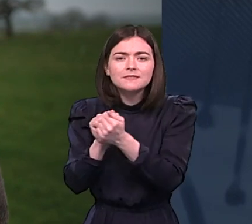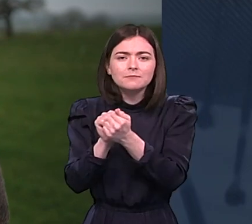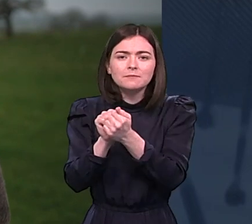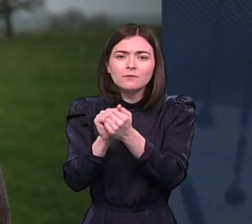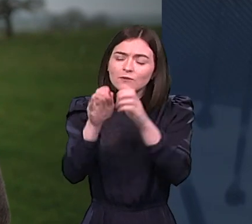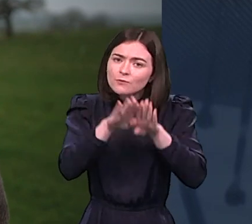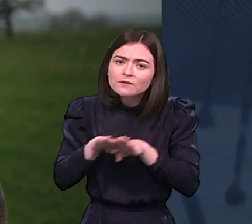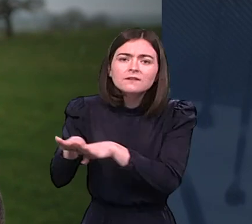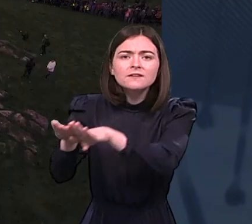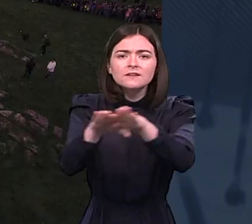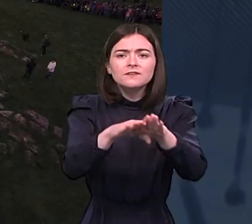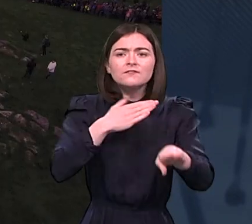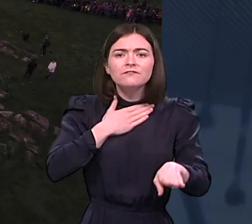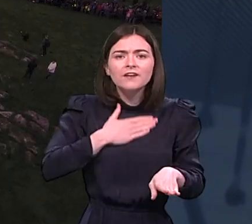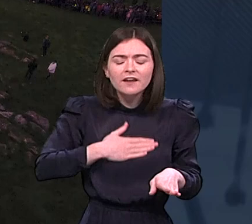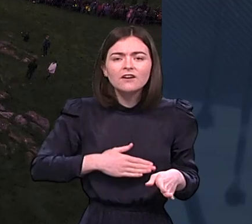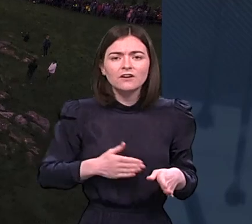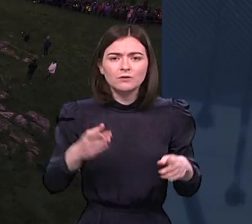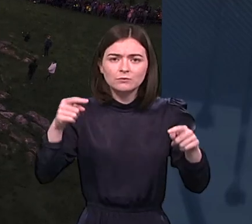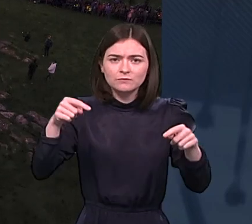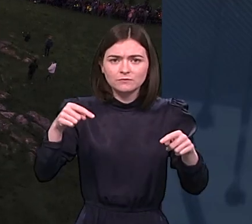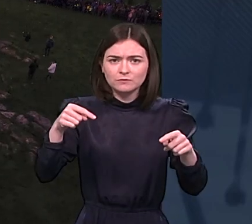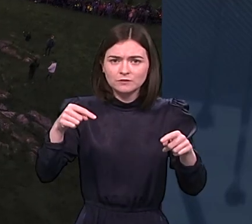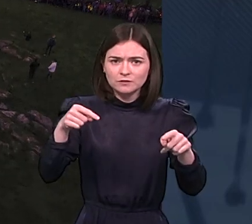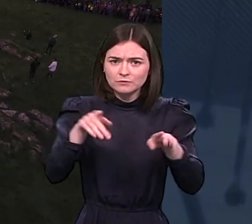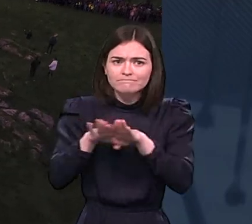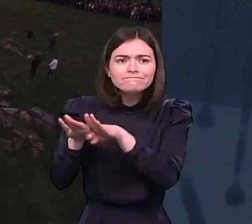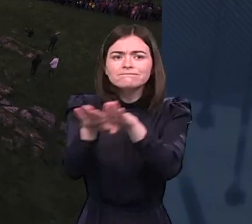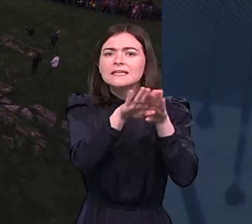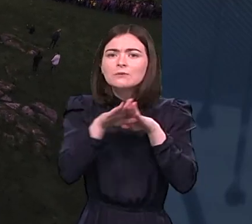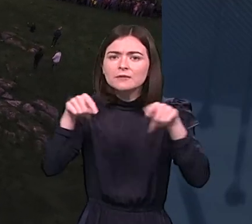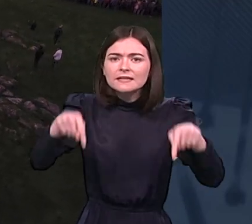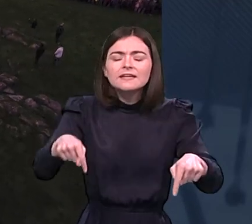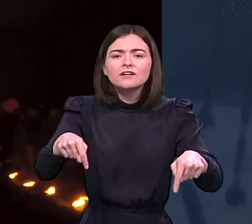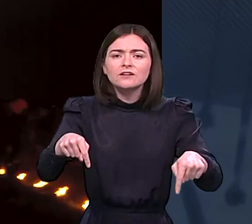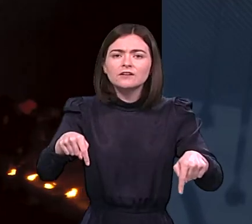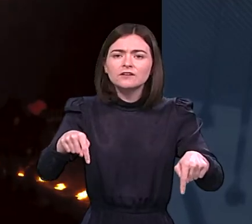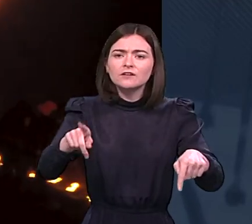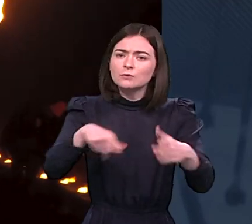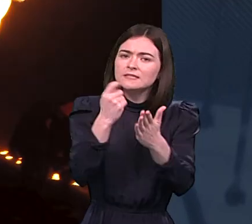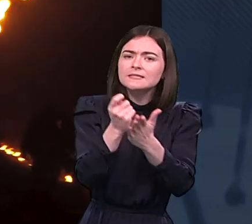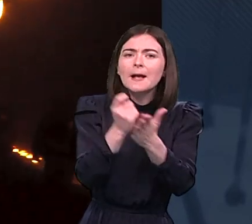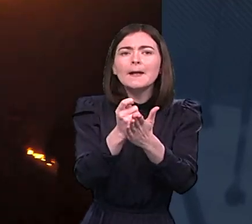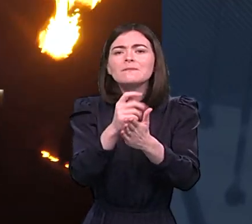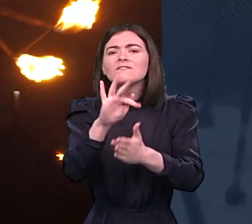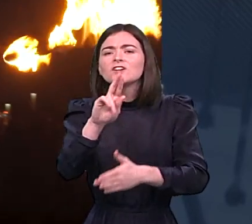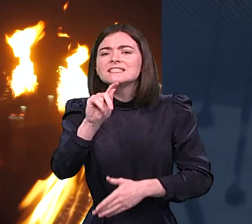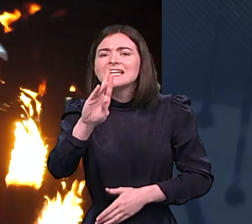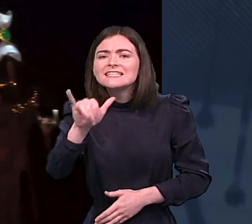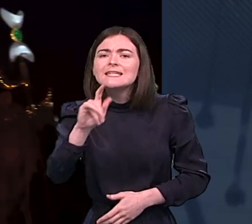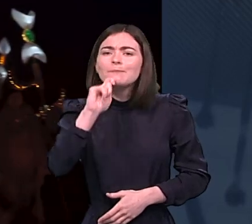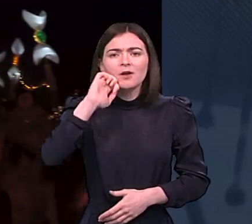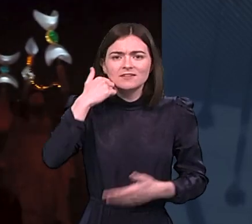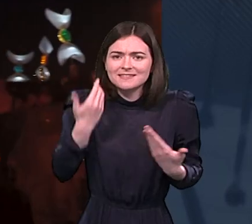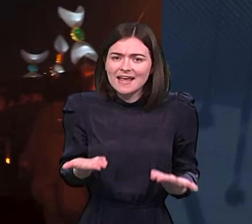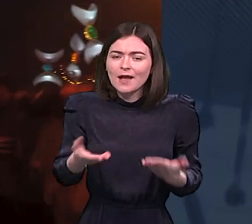fair, the Éineacht was held here, a fair at Uisneach, a time of fertility, because Mother Earth is now with child.